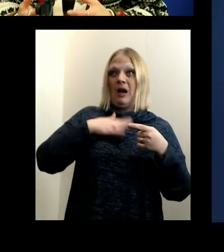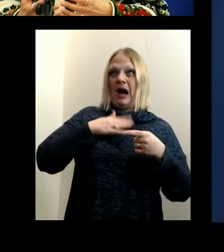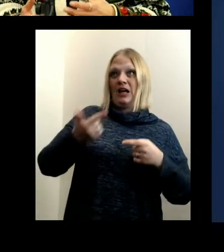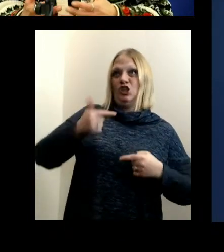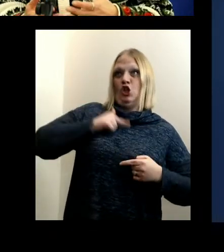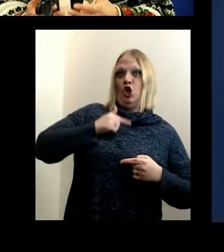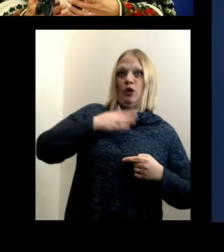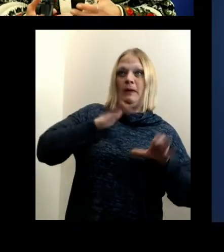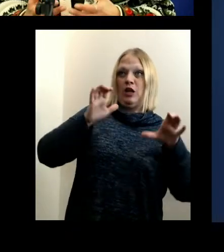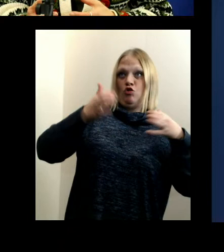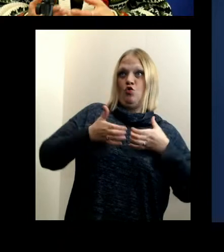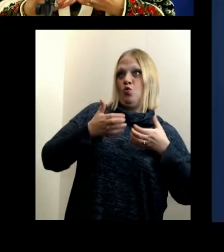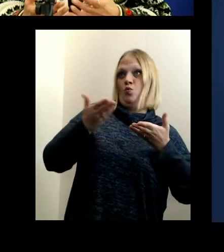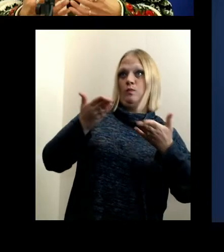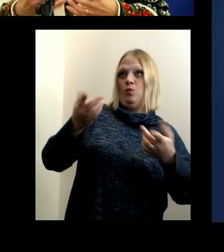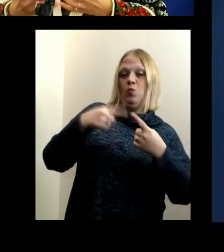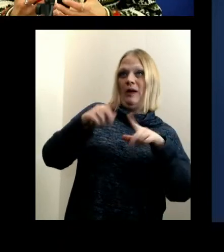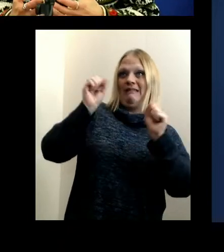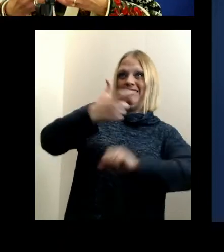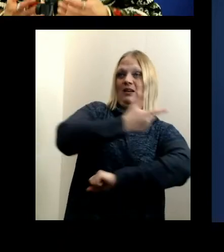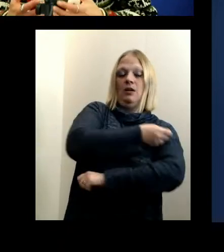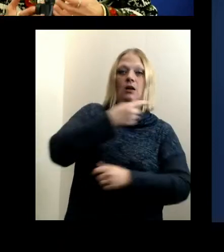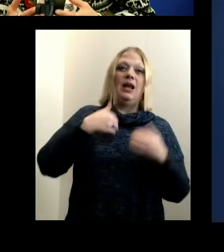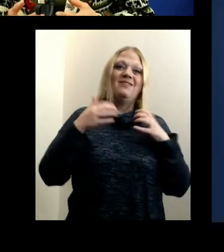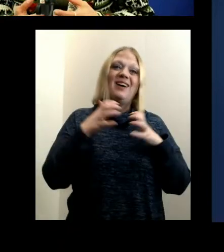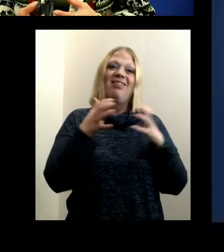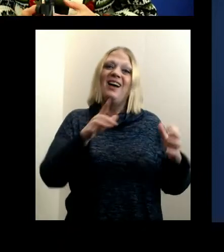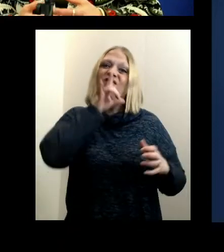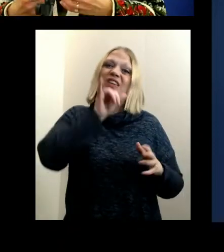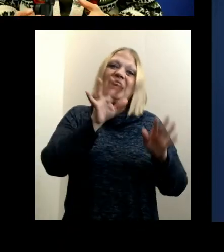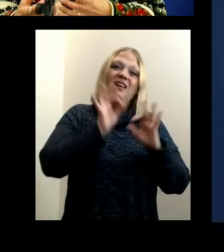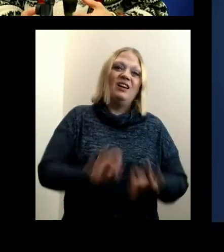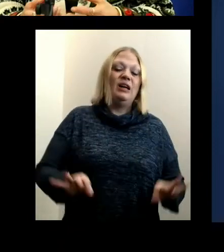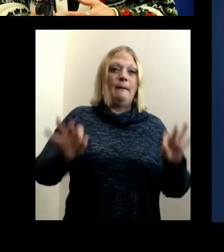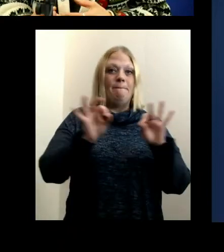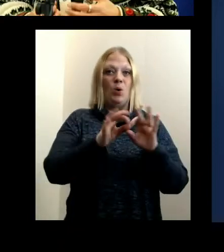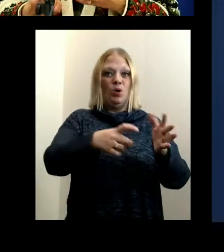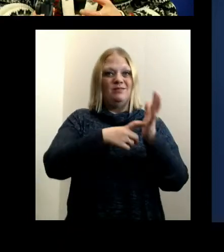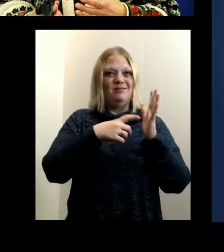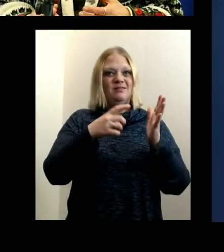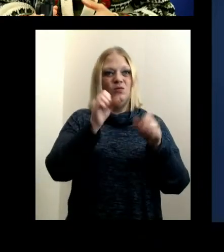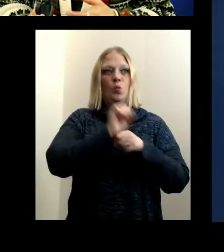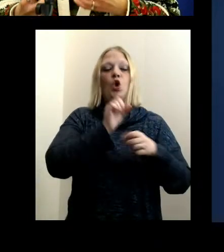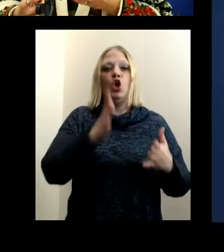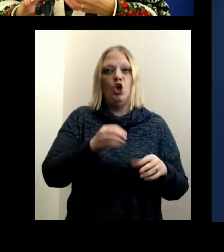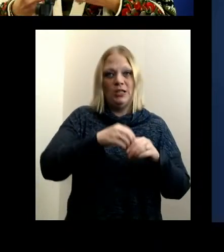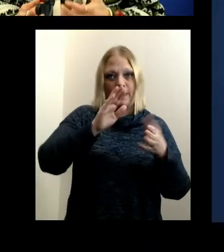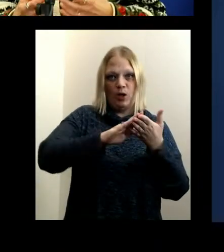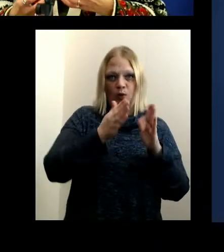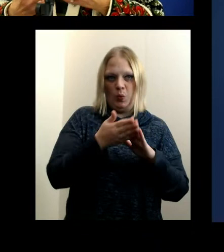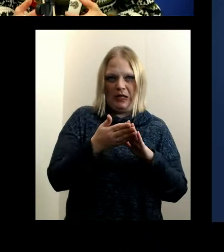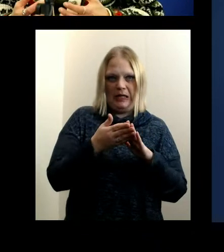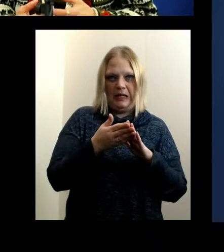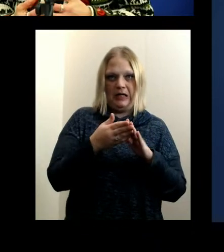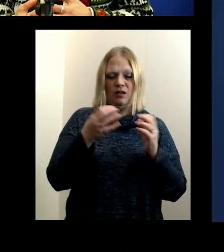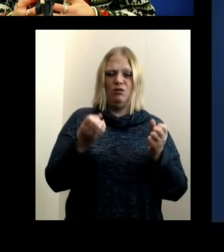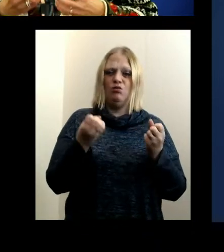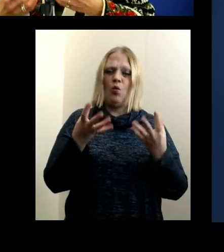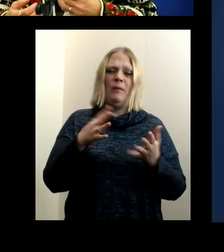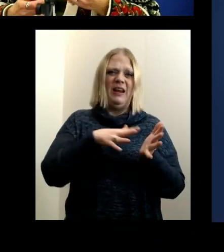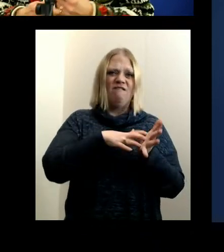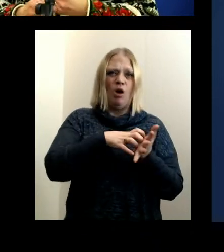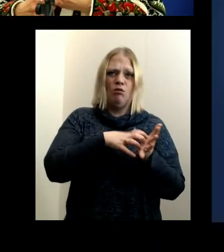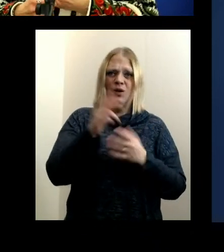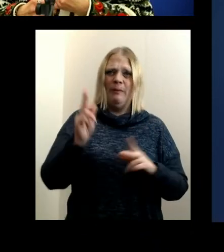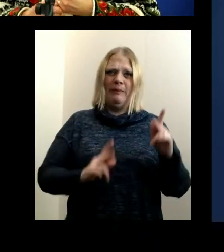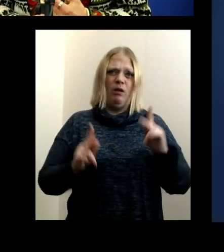When will I be able to be immunized? Because we have a lot of really important essential workers in our community and so many vulnerable